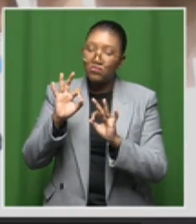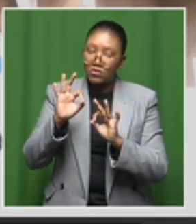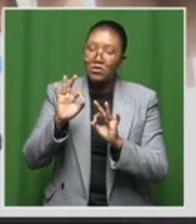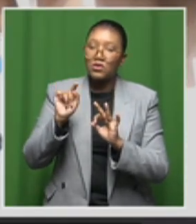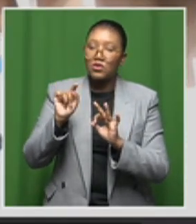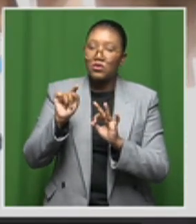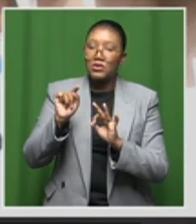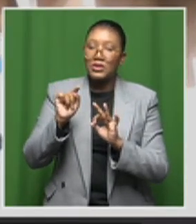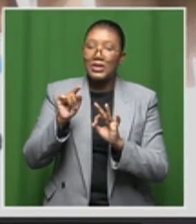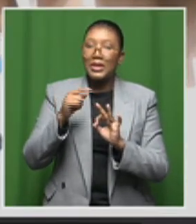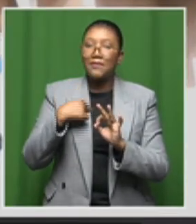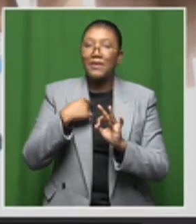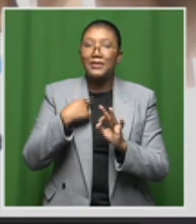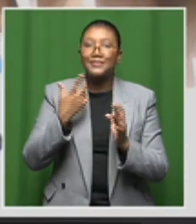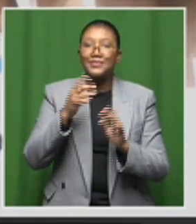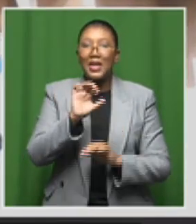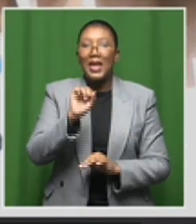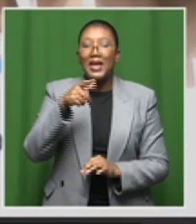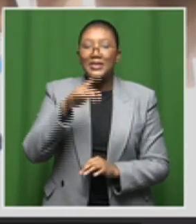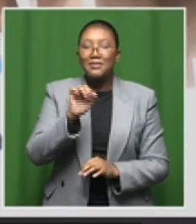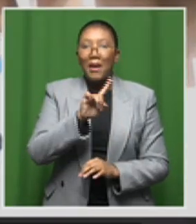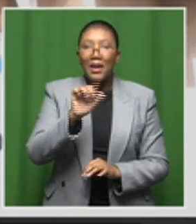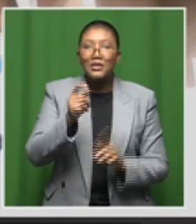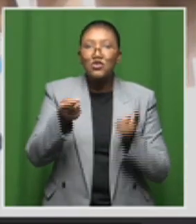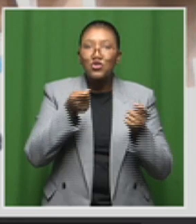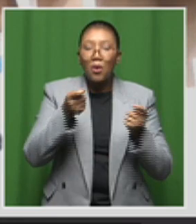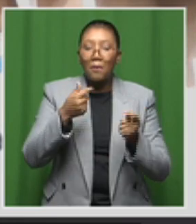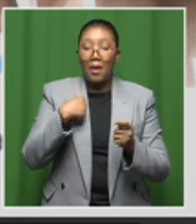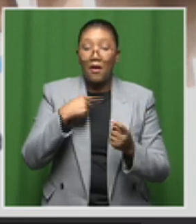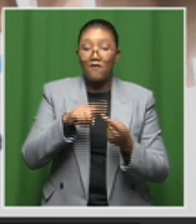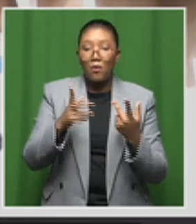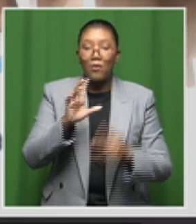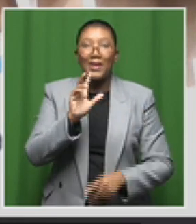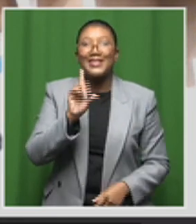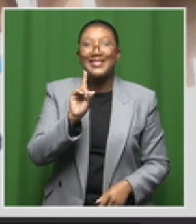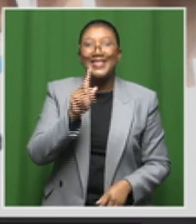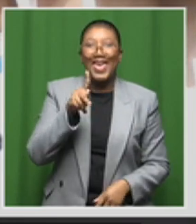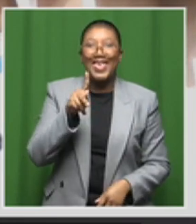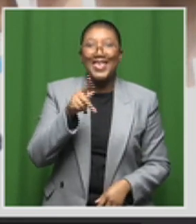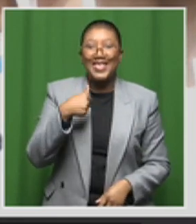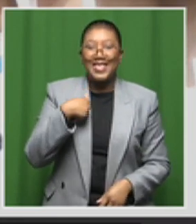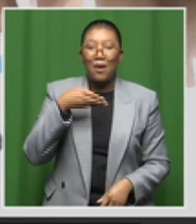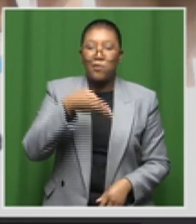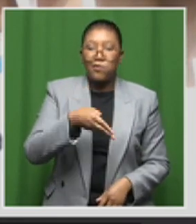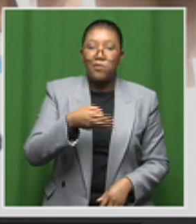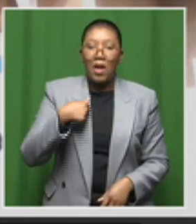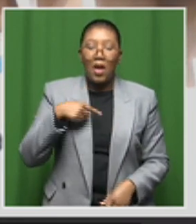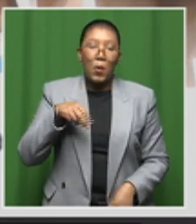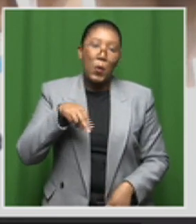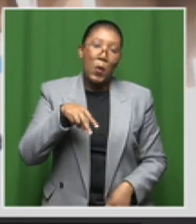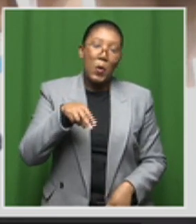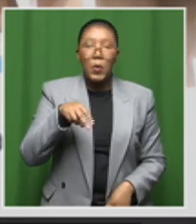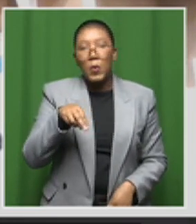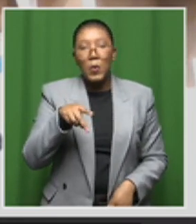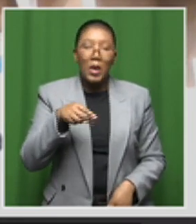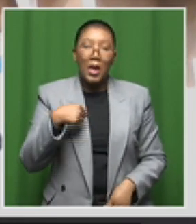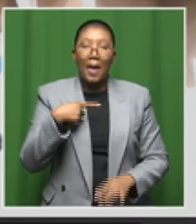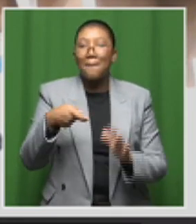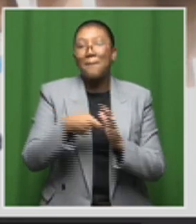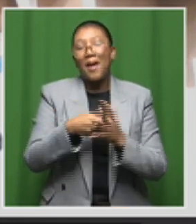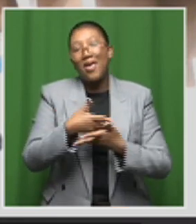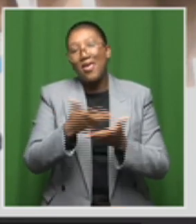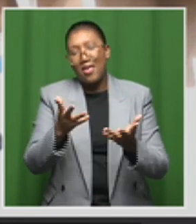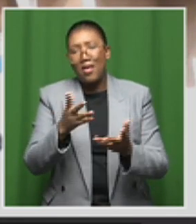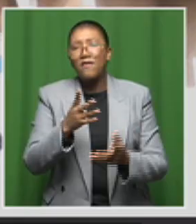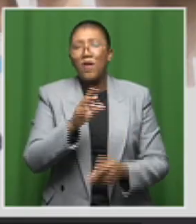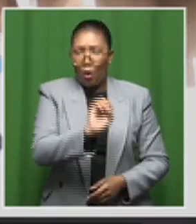to a spaza shop, I'm from Soweto in Diploof. If I go to a spaza shop down the road, I will find, Grandpa. And